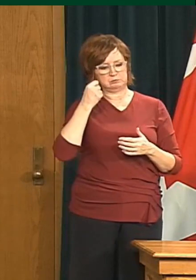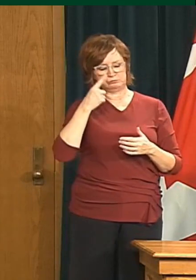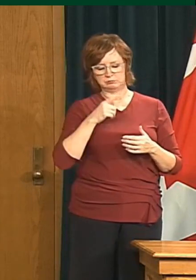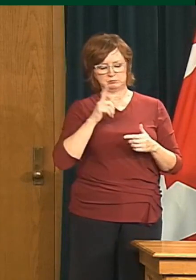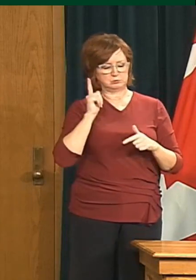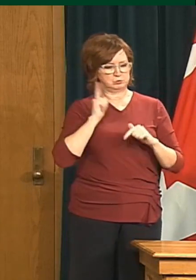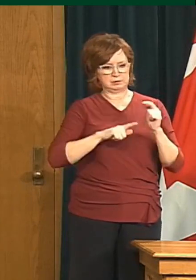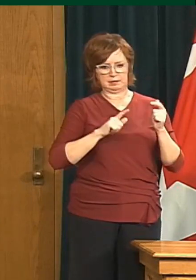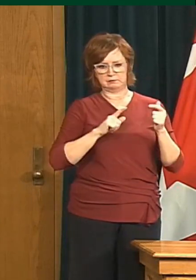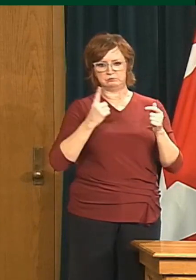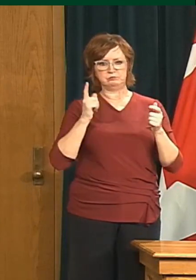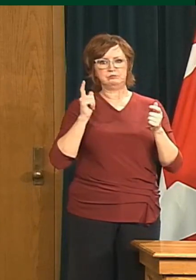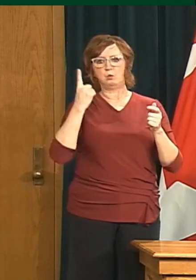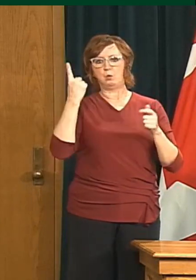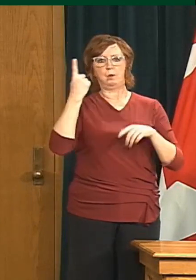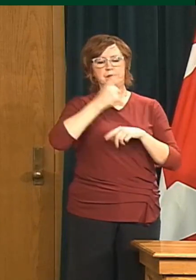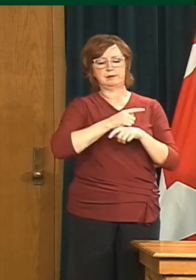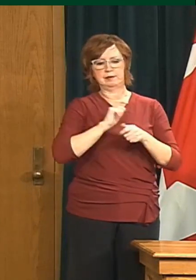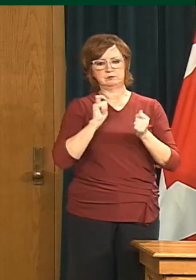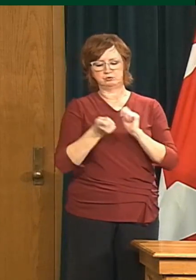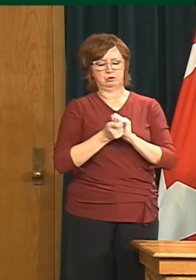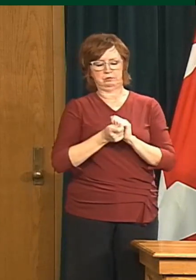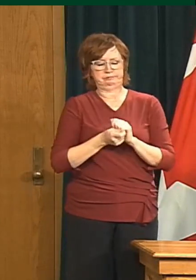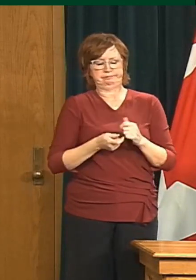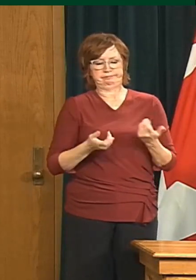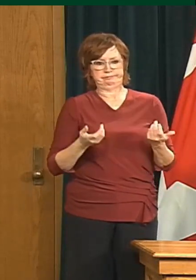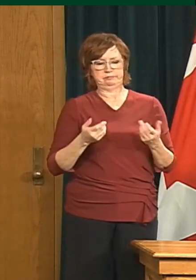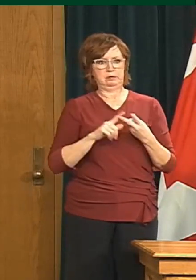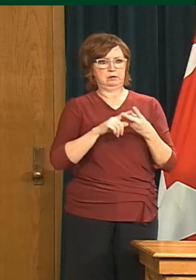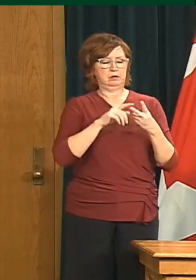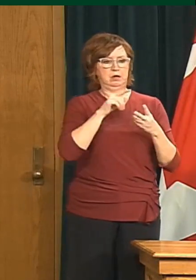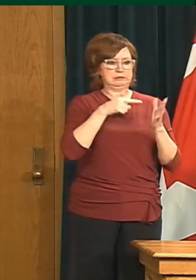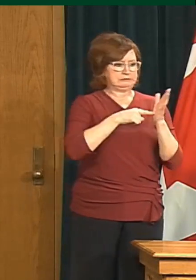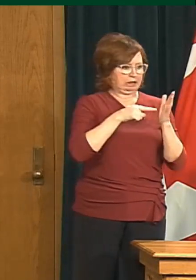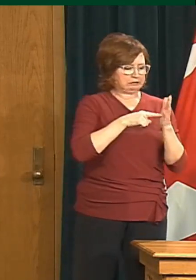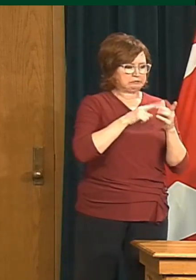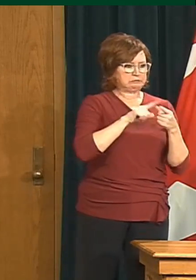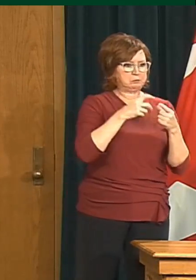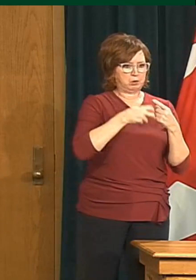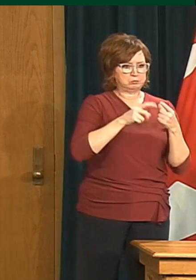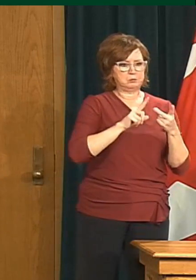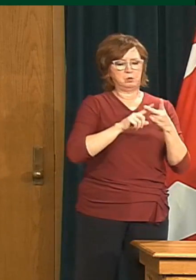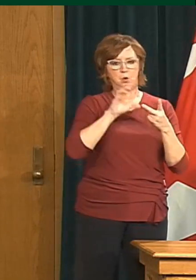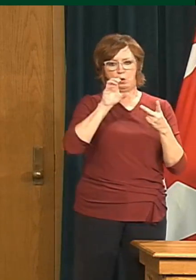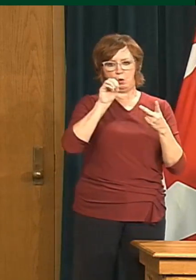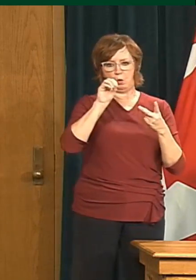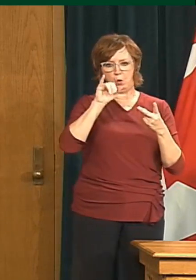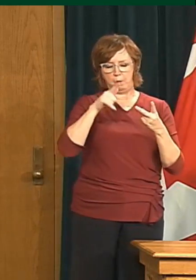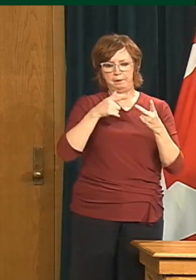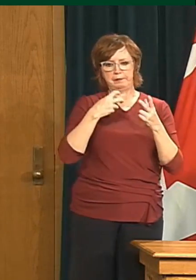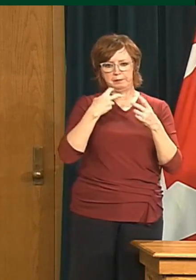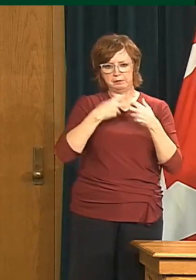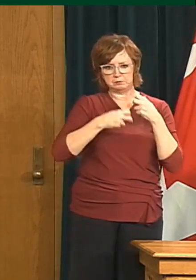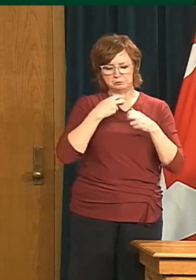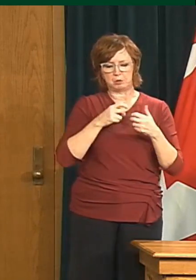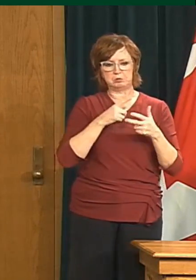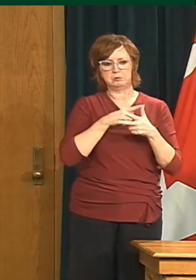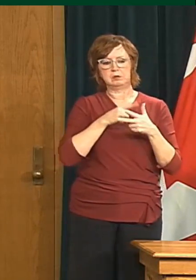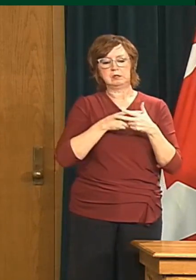debt servicing costs that are added. It's going to take a long time for oil and such to recover. Probably some of the